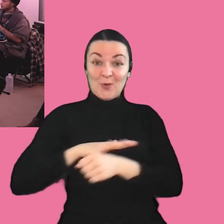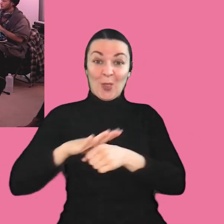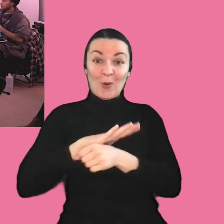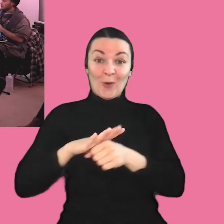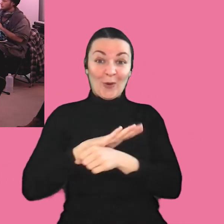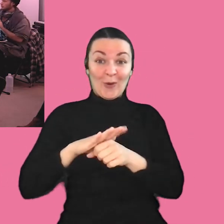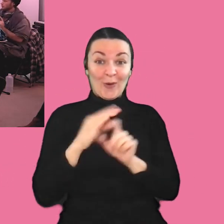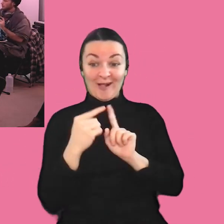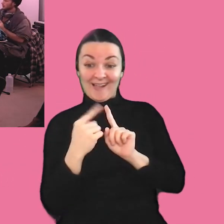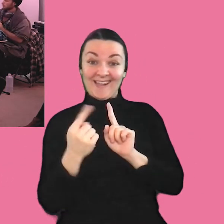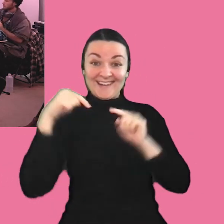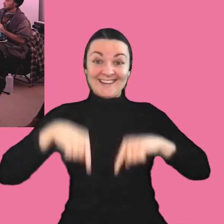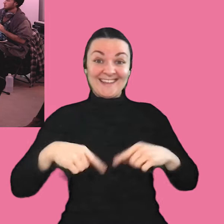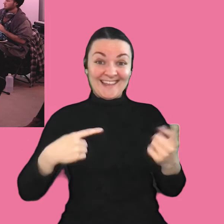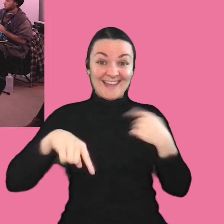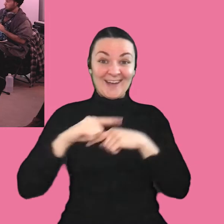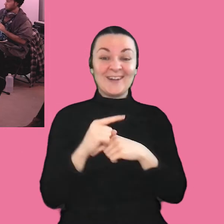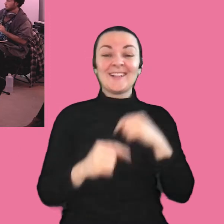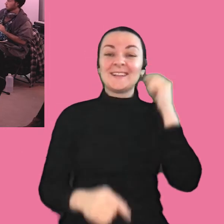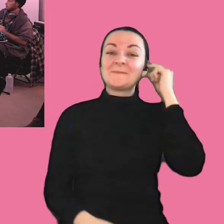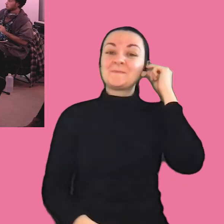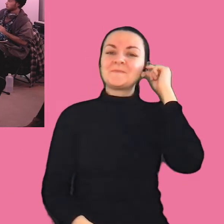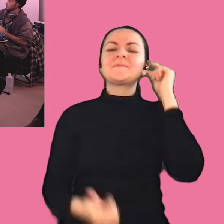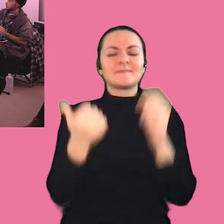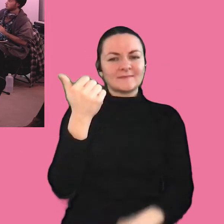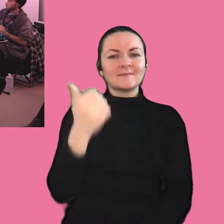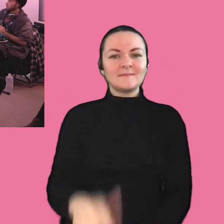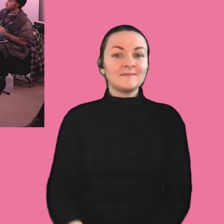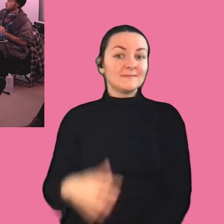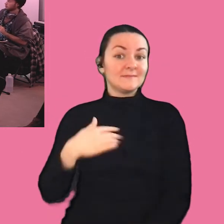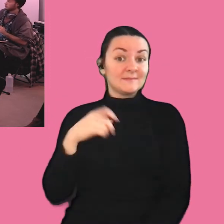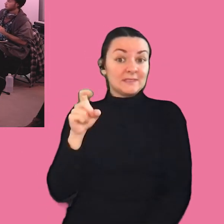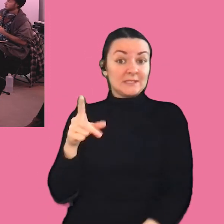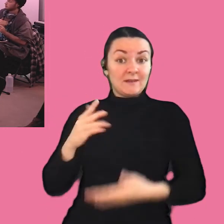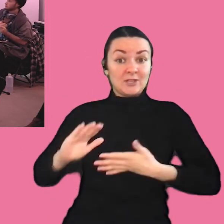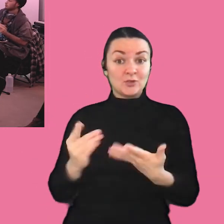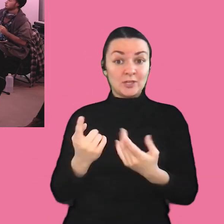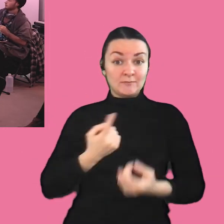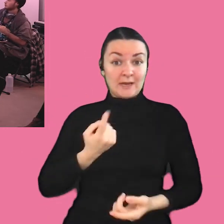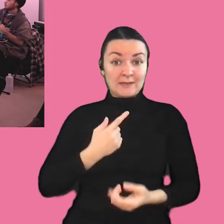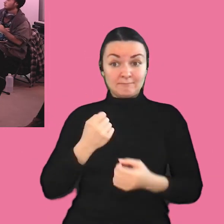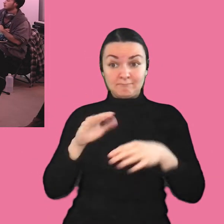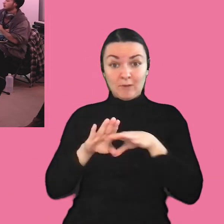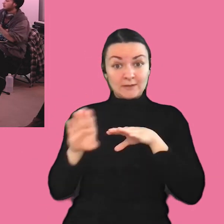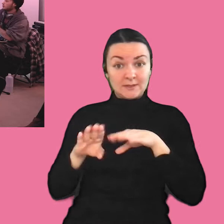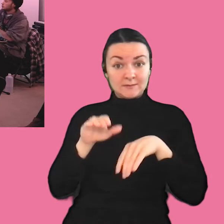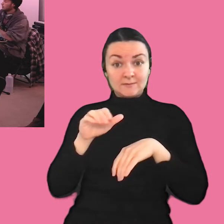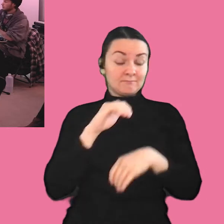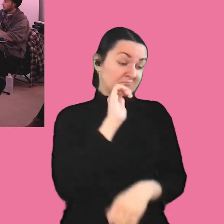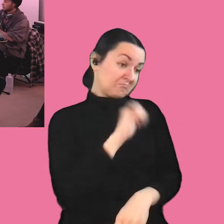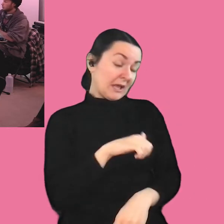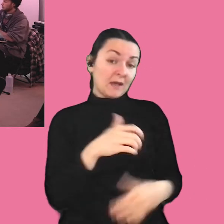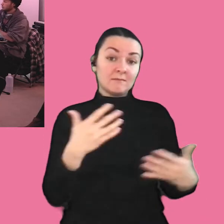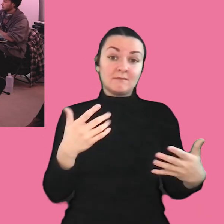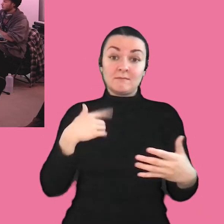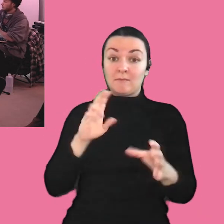do it. That would be a really good jumping off point. Do you want to, Linus, would you be up for sharing a